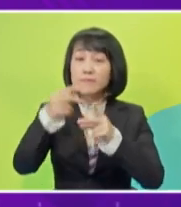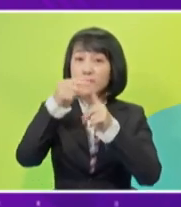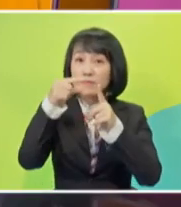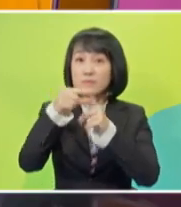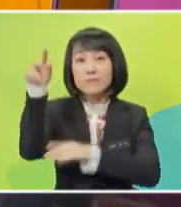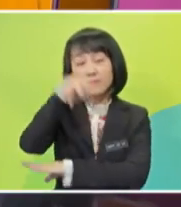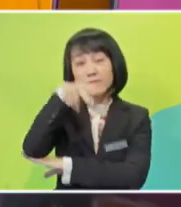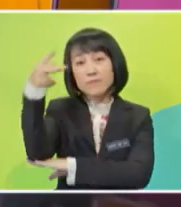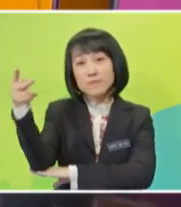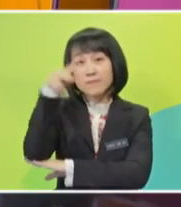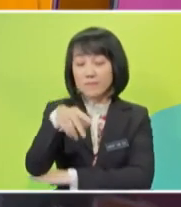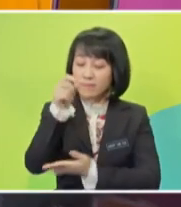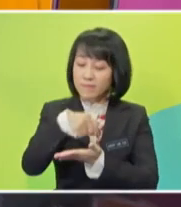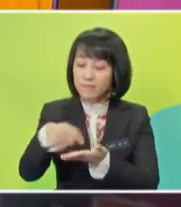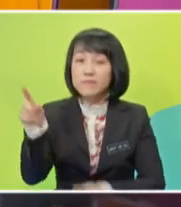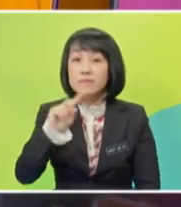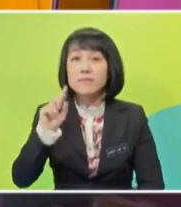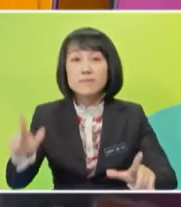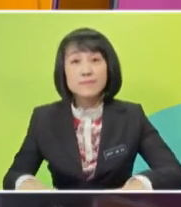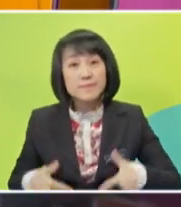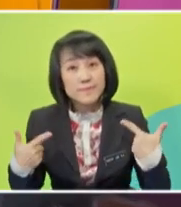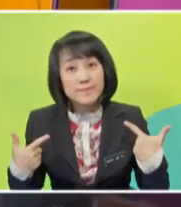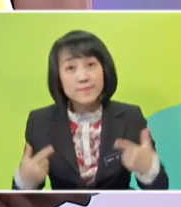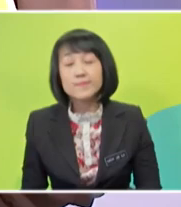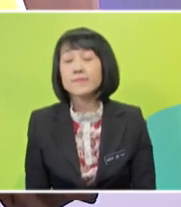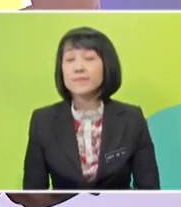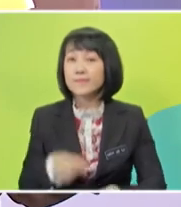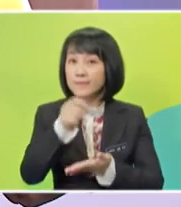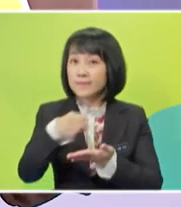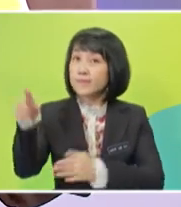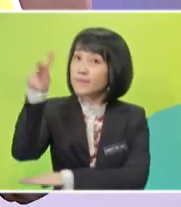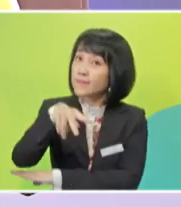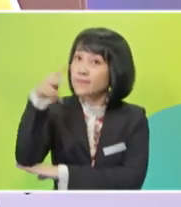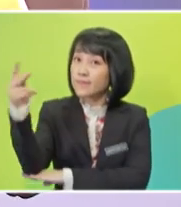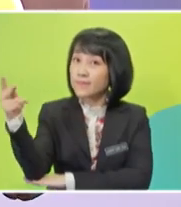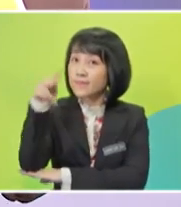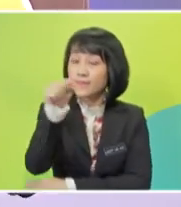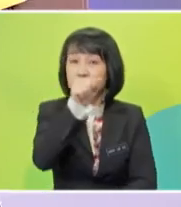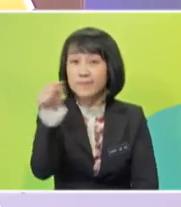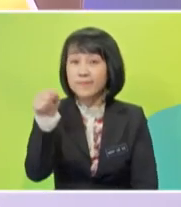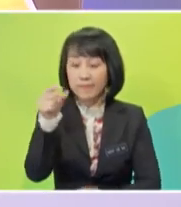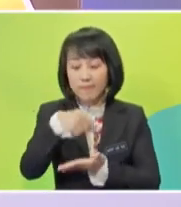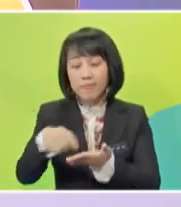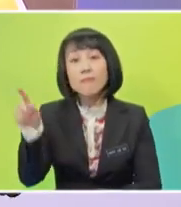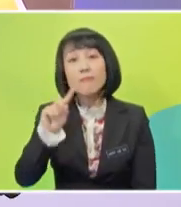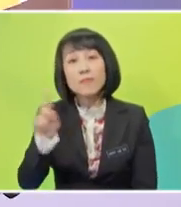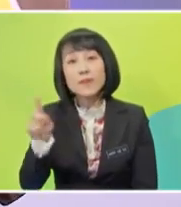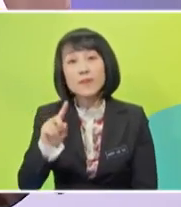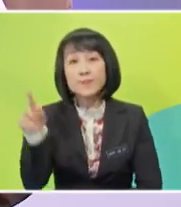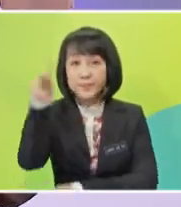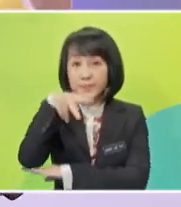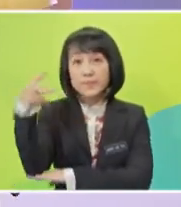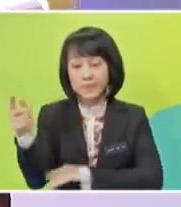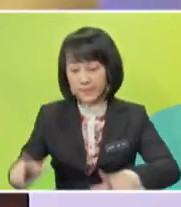and write down where does it live. So write down penguin first, put a dash and write down where does it